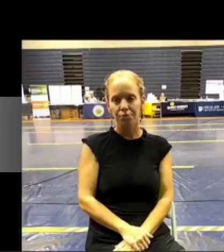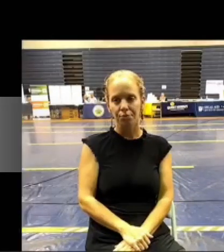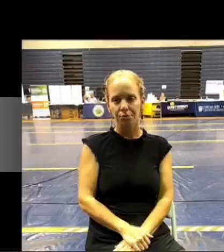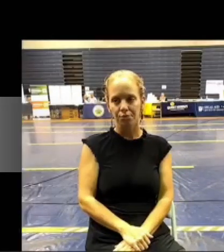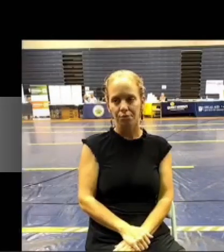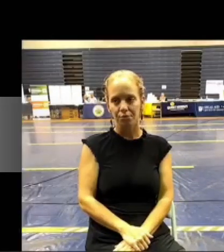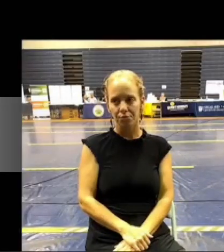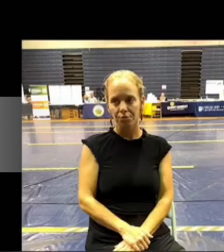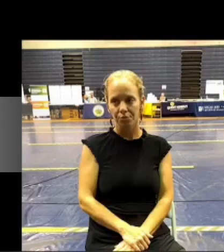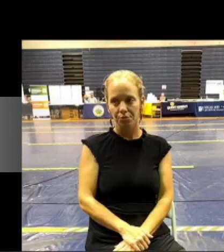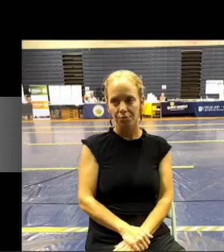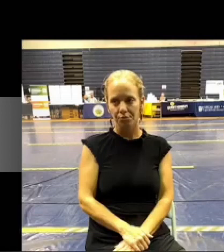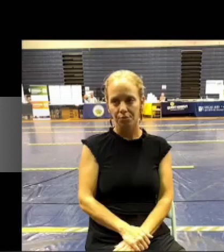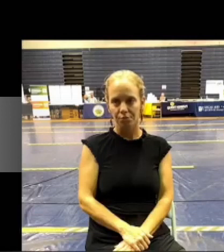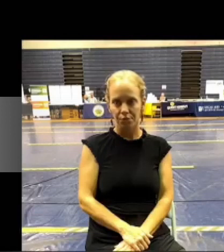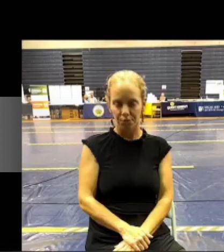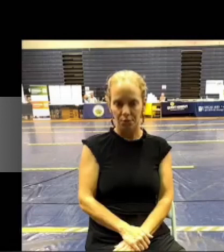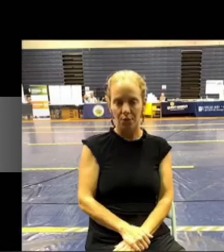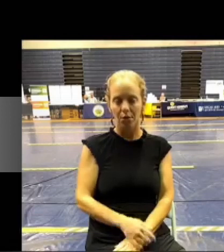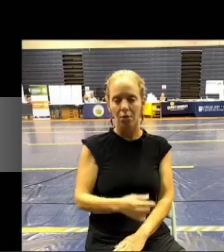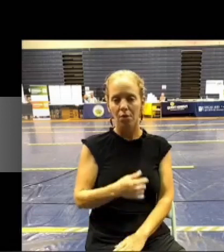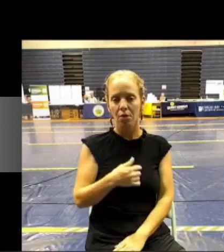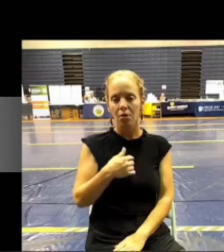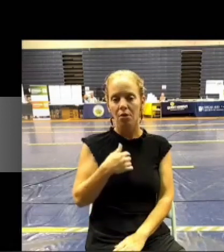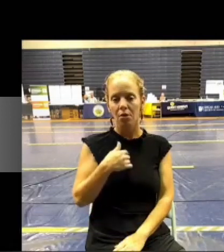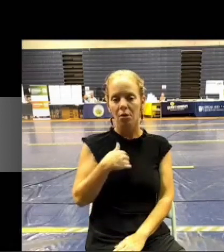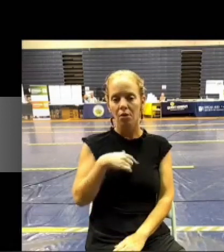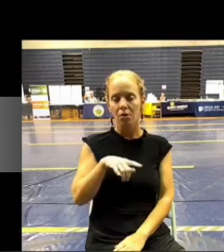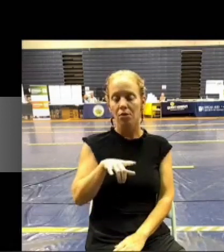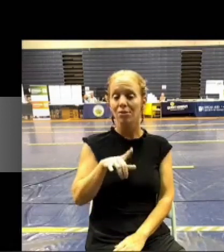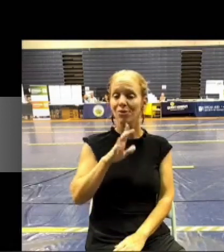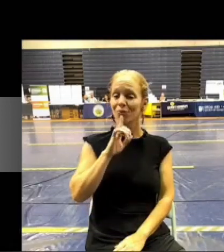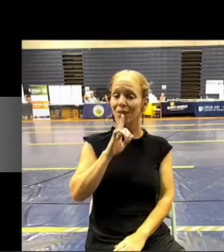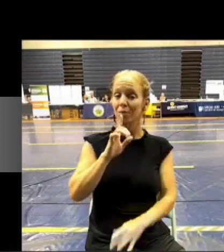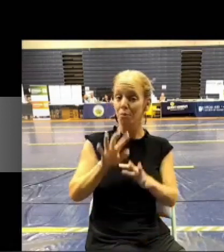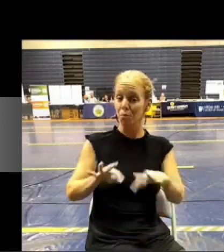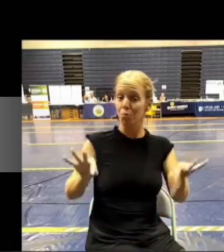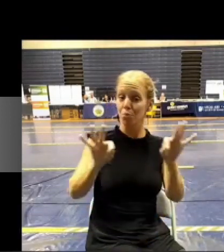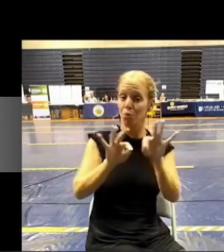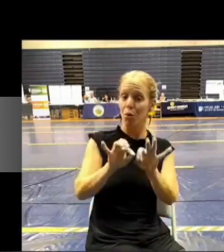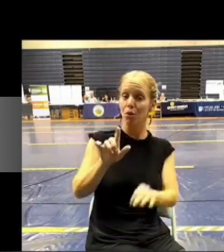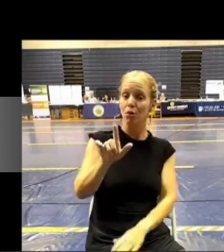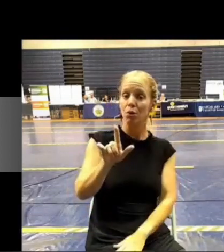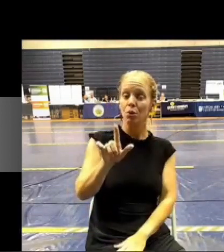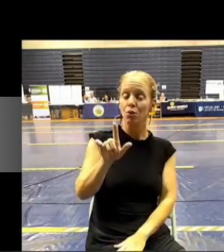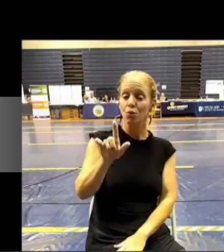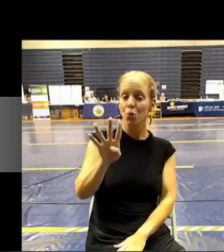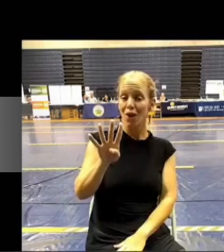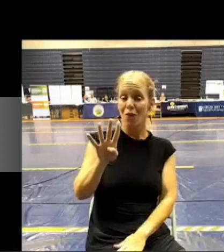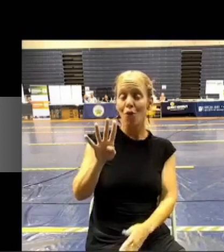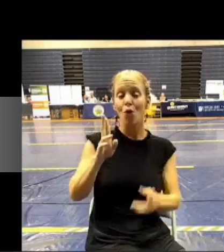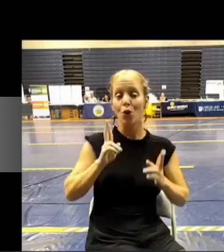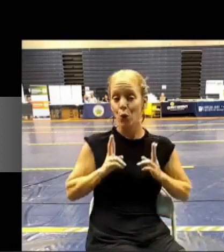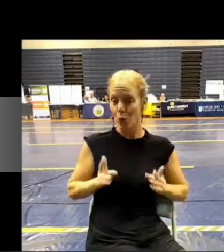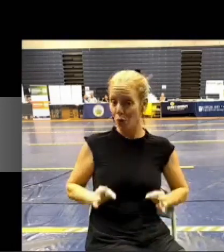Here's a sampling of what we've been able to do. We replaced 24 sets of basketball uniforms for Lokahi and Lahaina Youth Club.